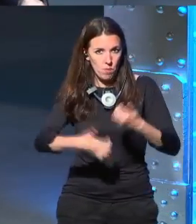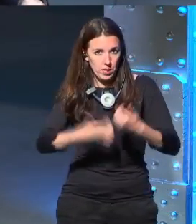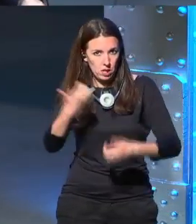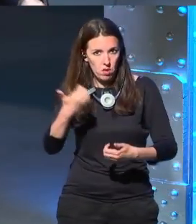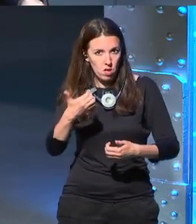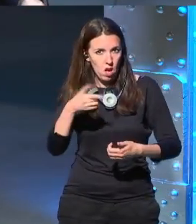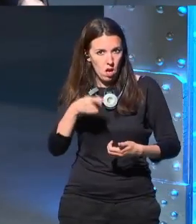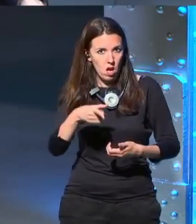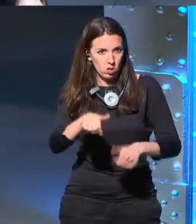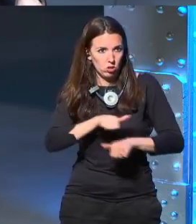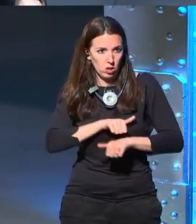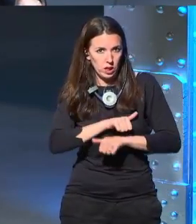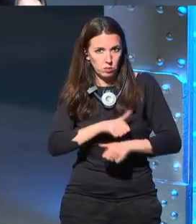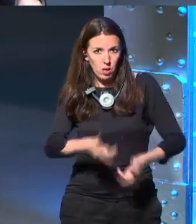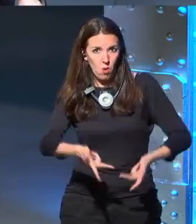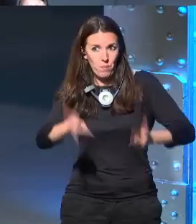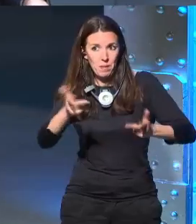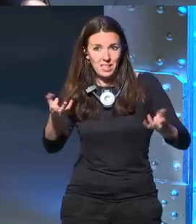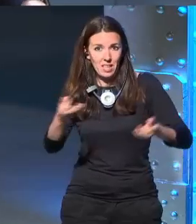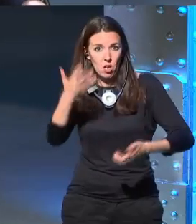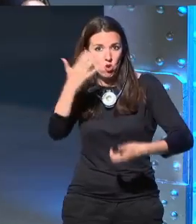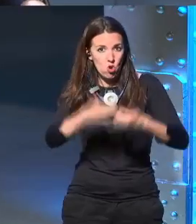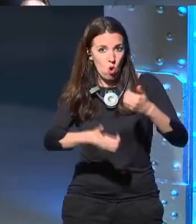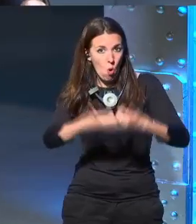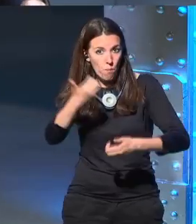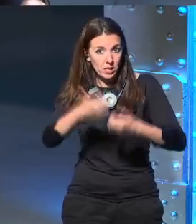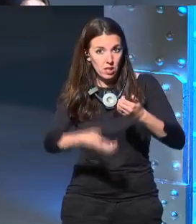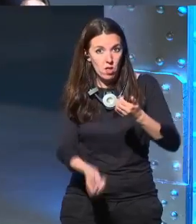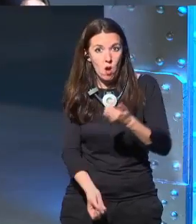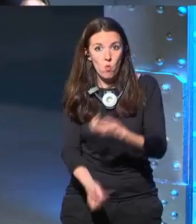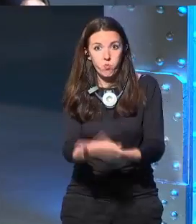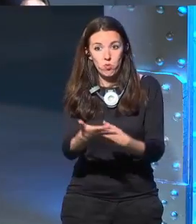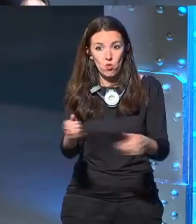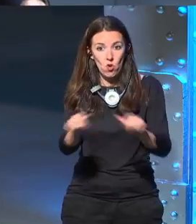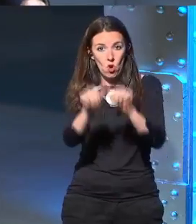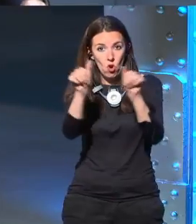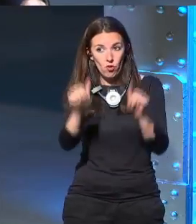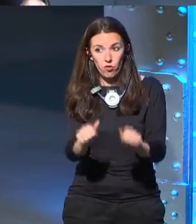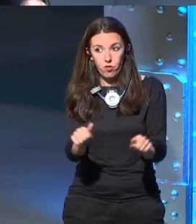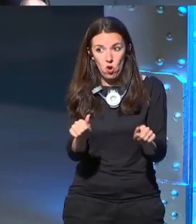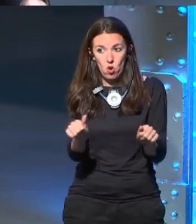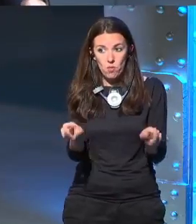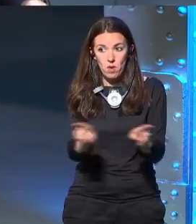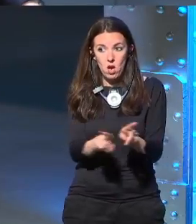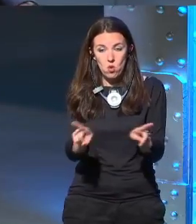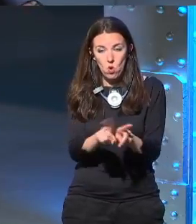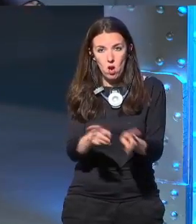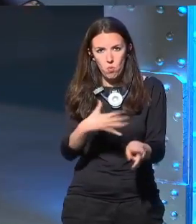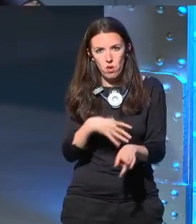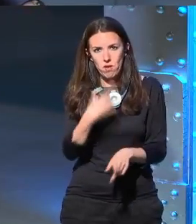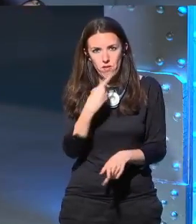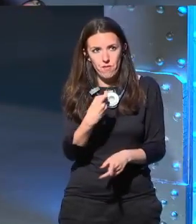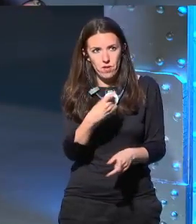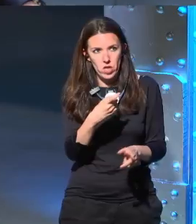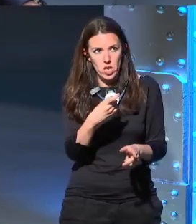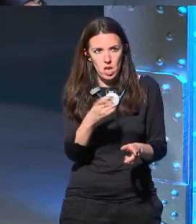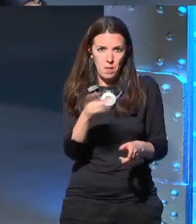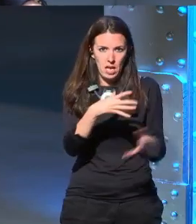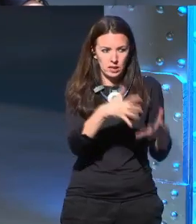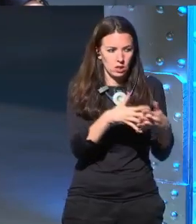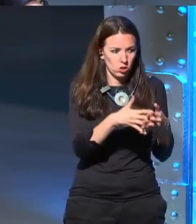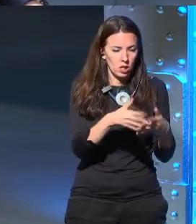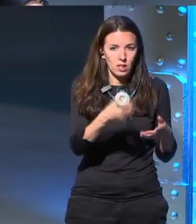competition to arise here in a way that might be more difficult in the United States. If you're creating a social